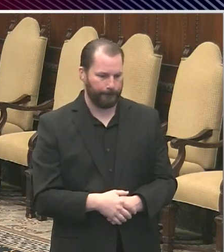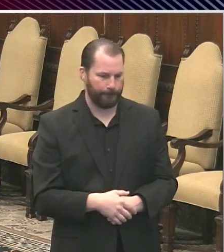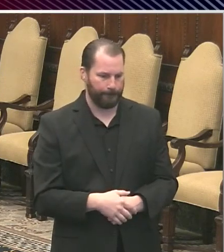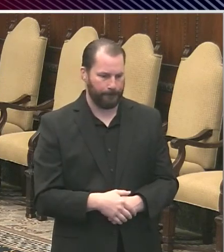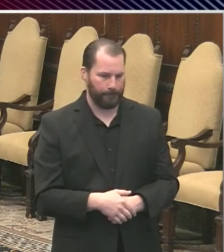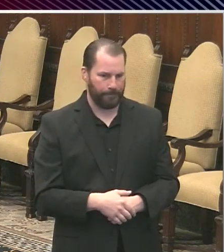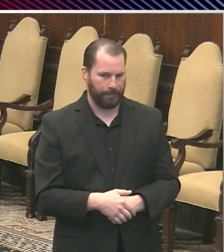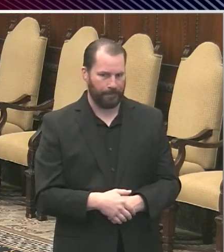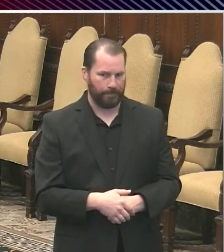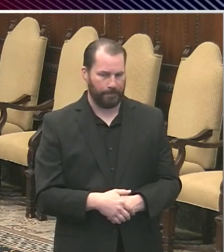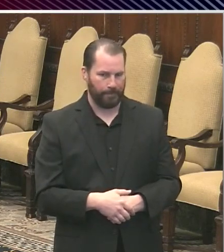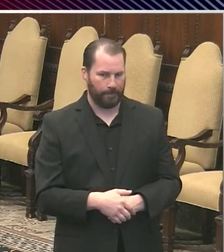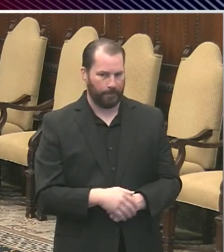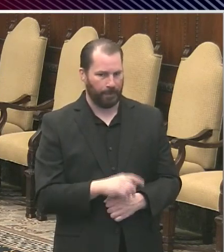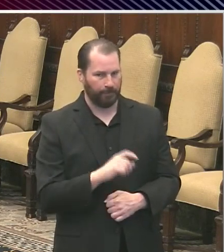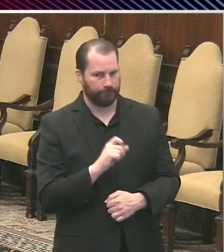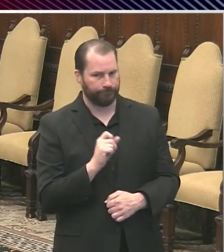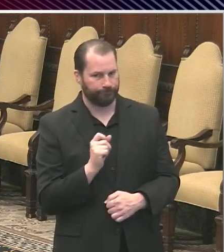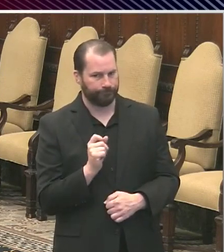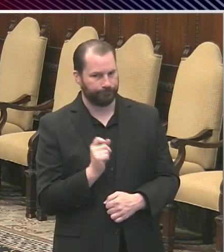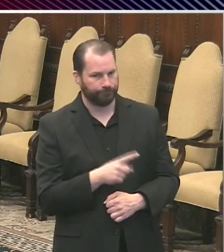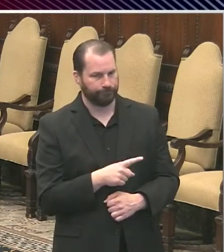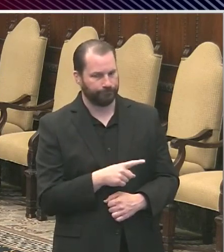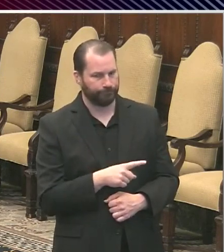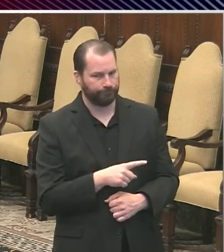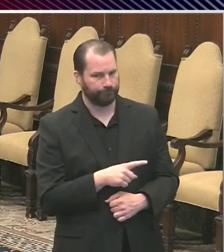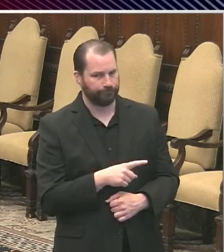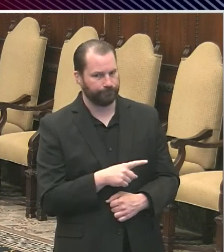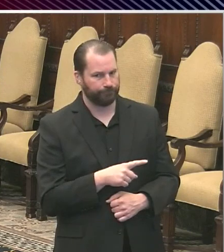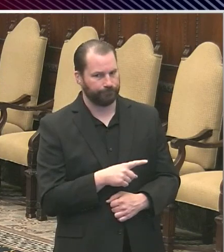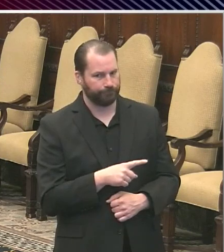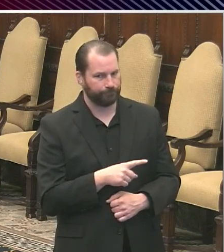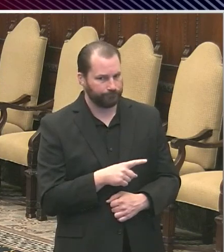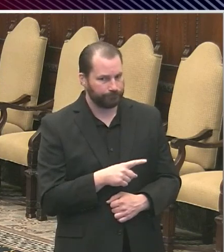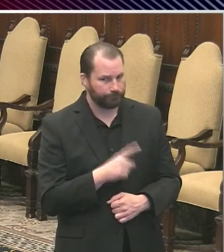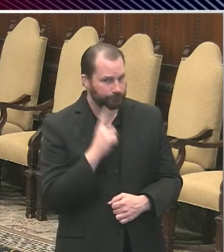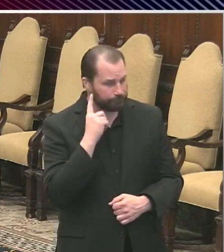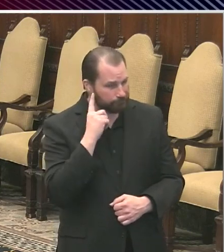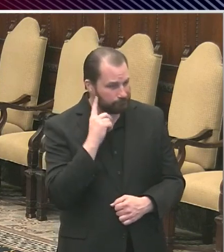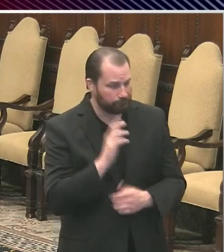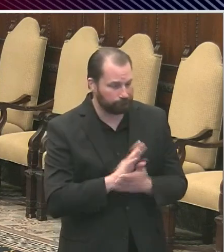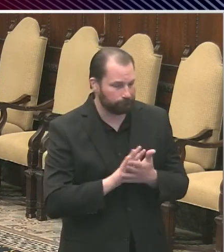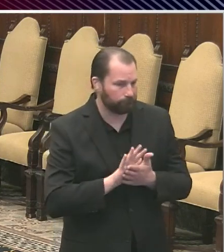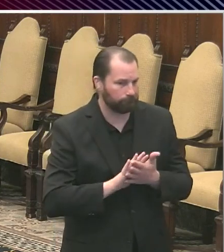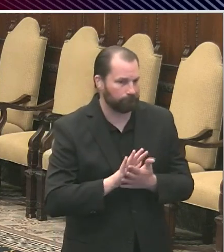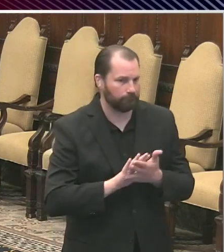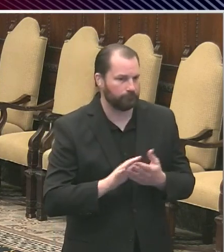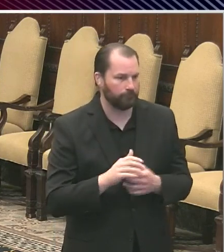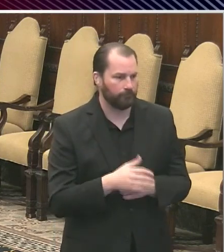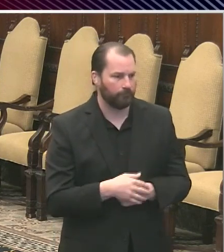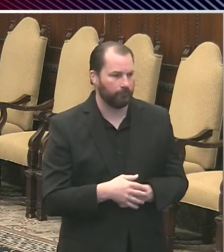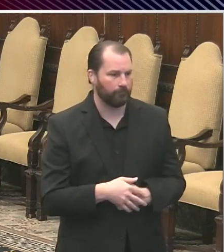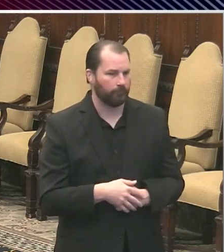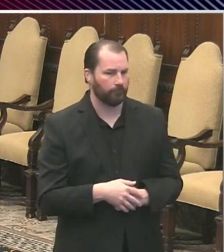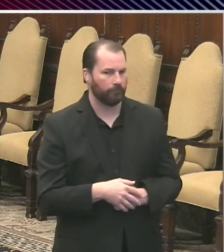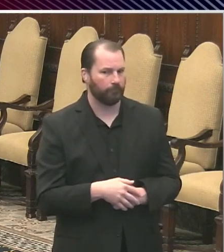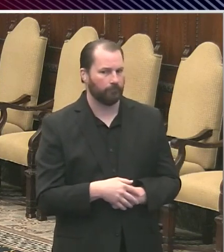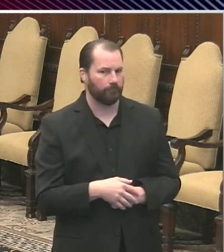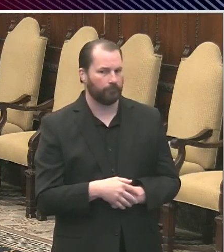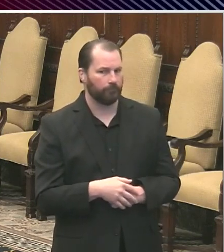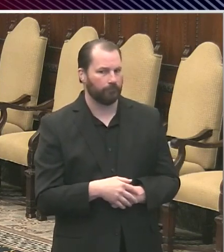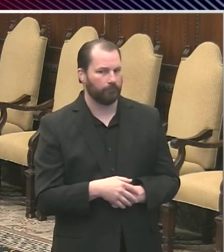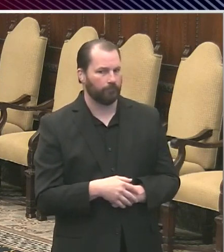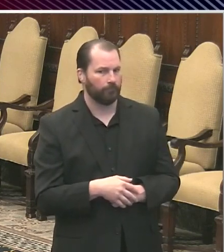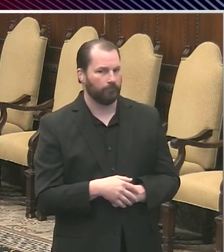we sit down and have these briefings during the week, we talk a lot about the people who have tested positive for